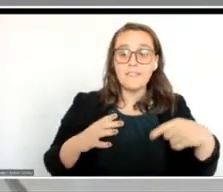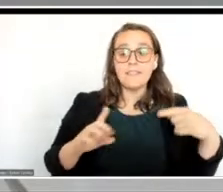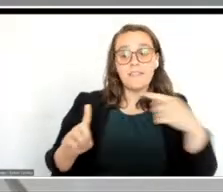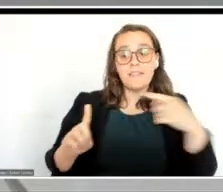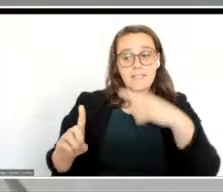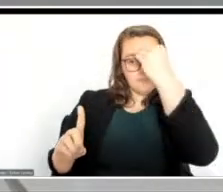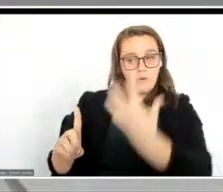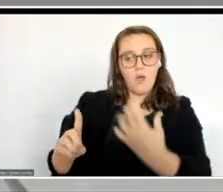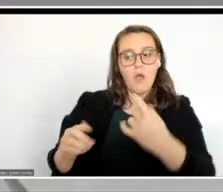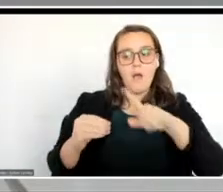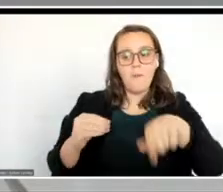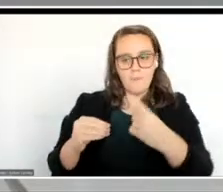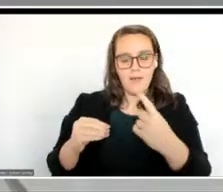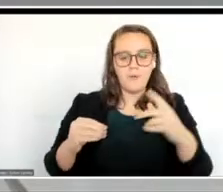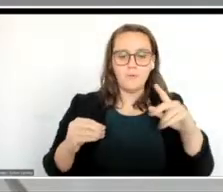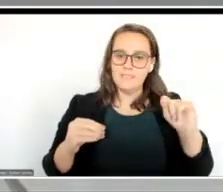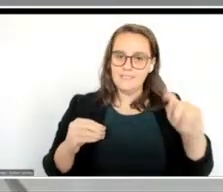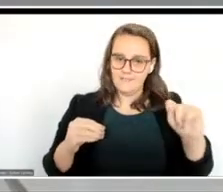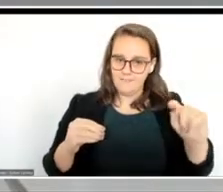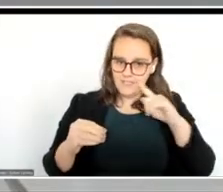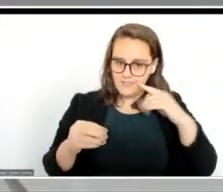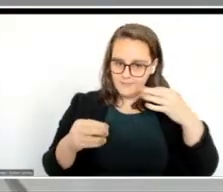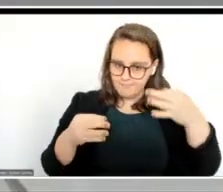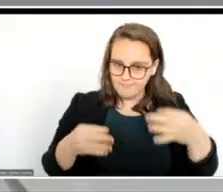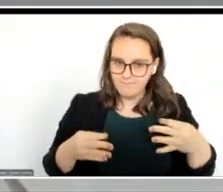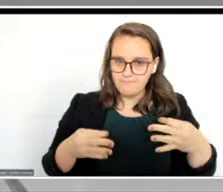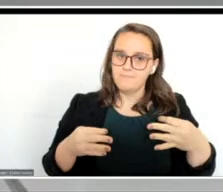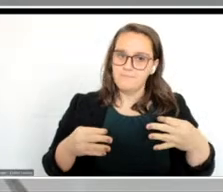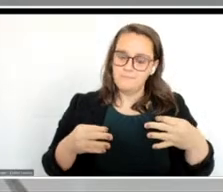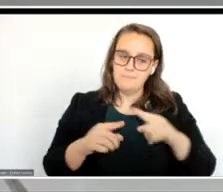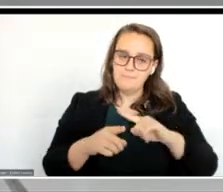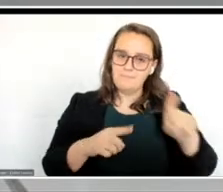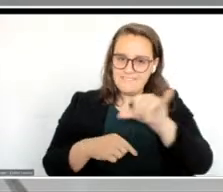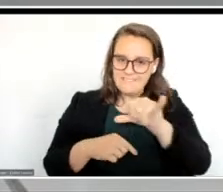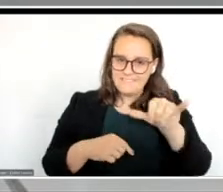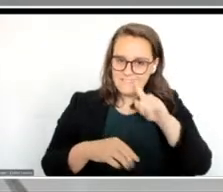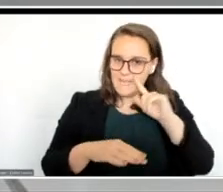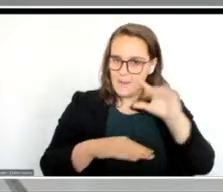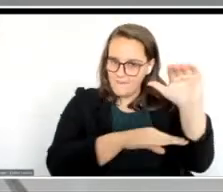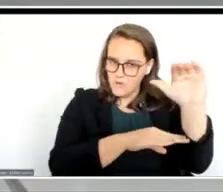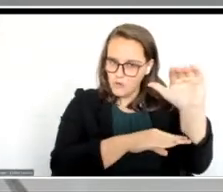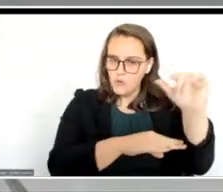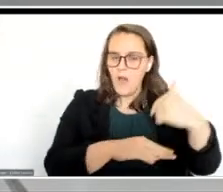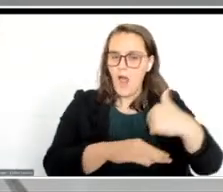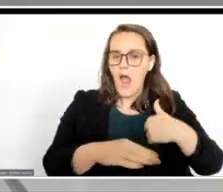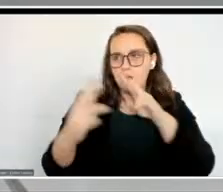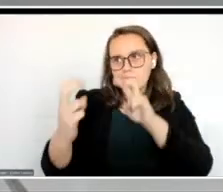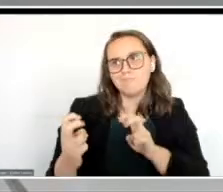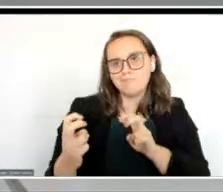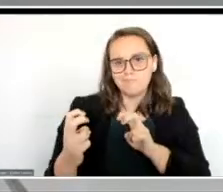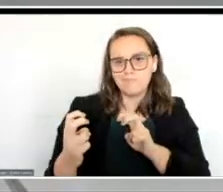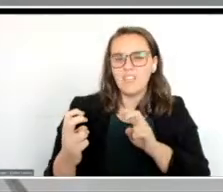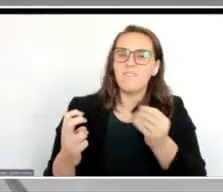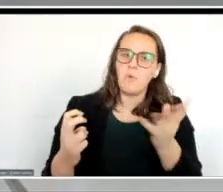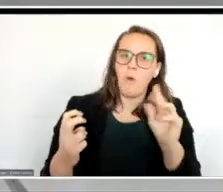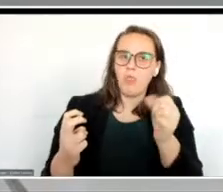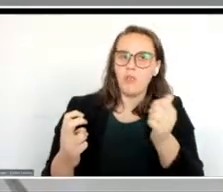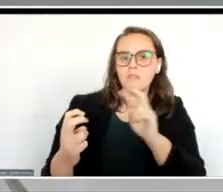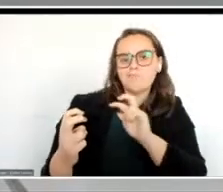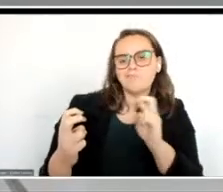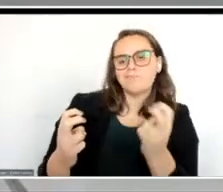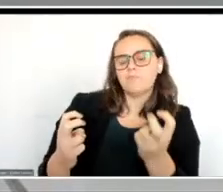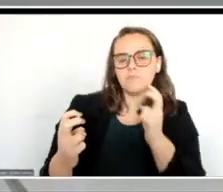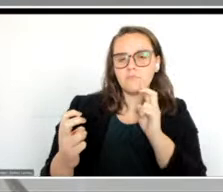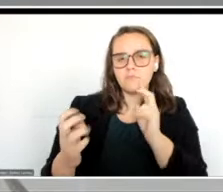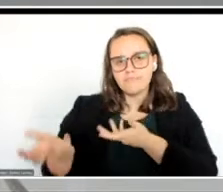That afternoon, at some point, myself and a handful of other folks went over and sat down with the president and